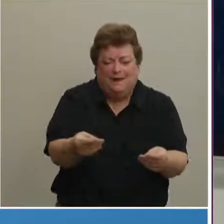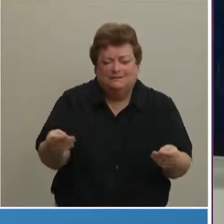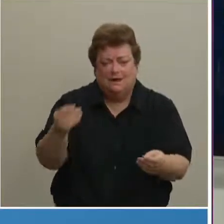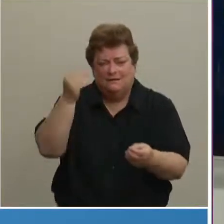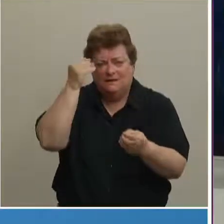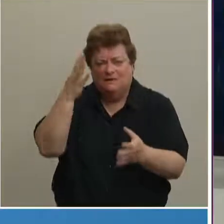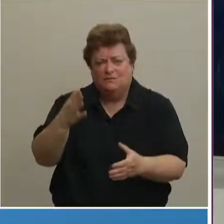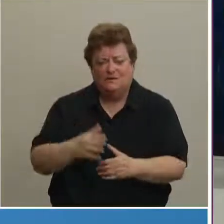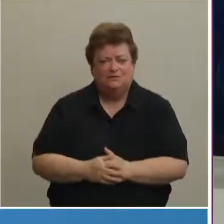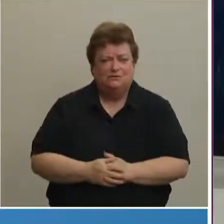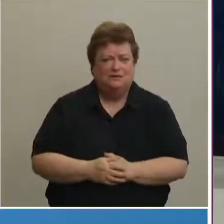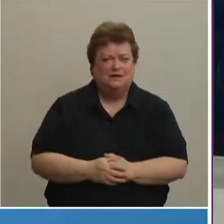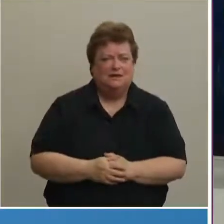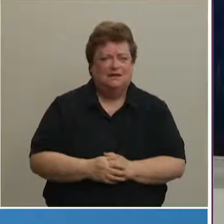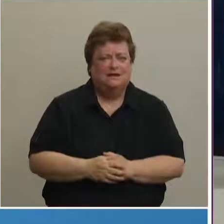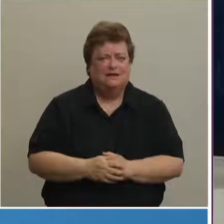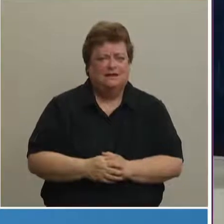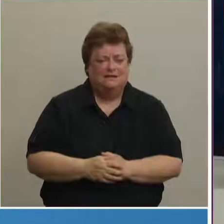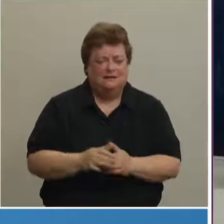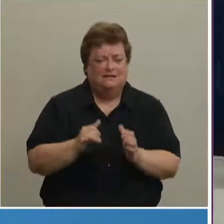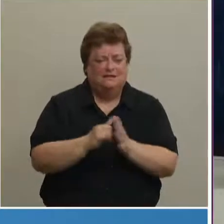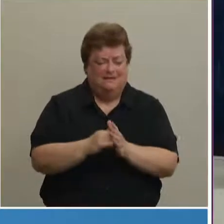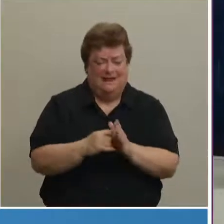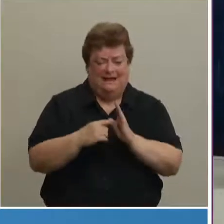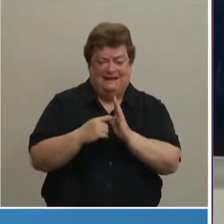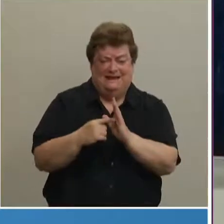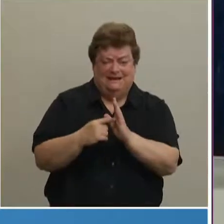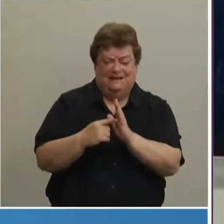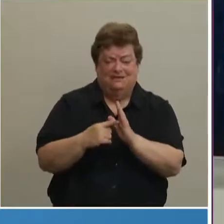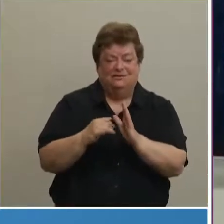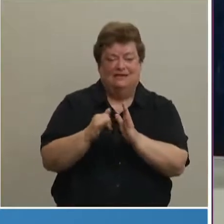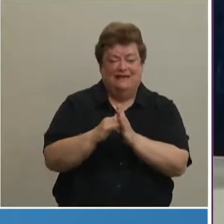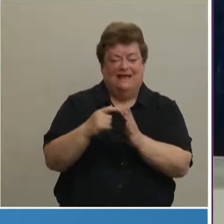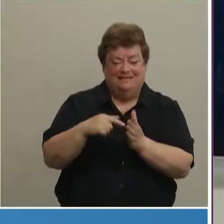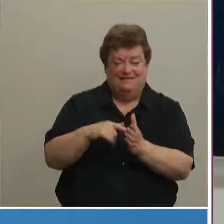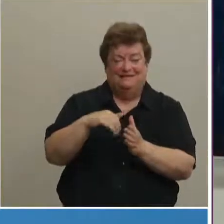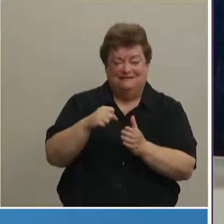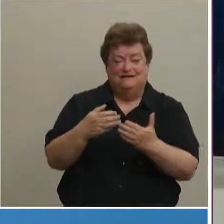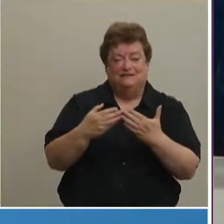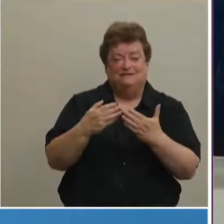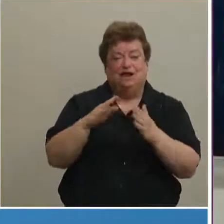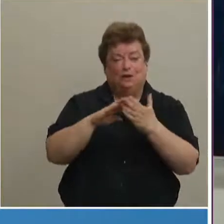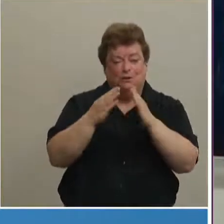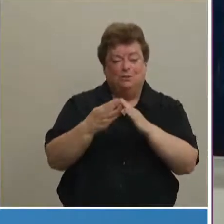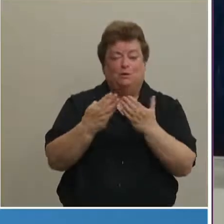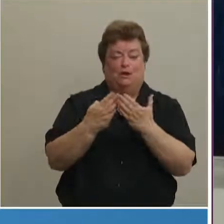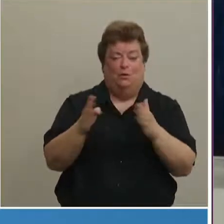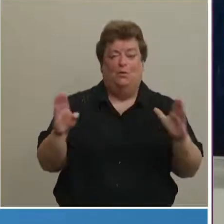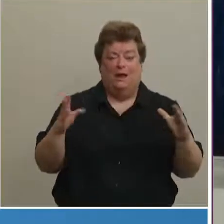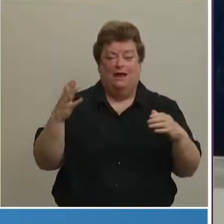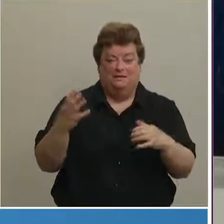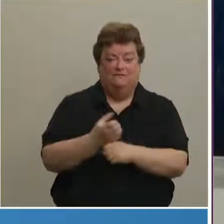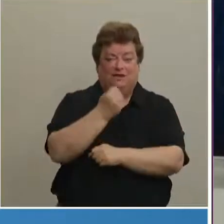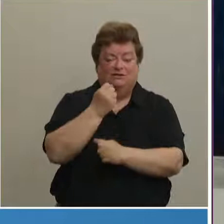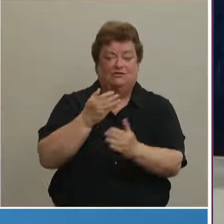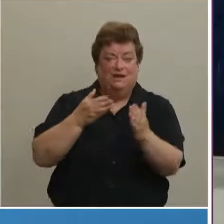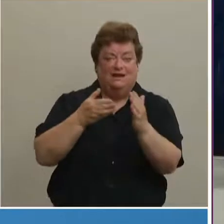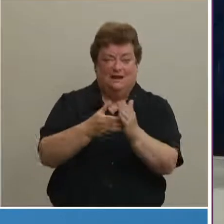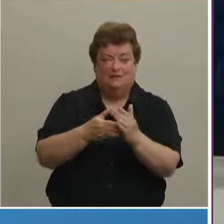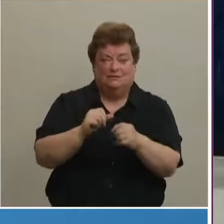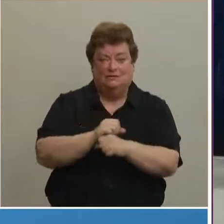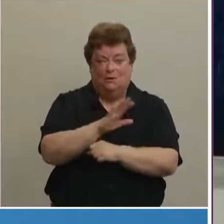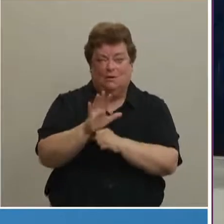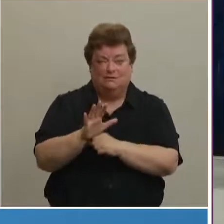media post. That indication is that this is a community-wide victory against this scourge and against